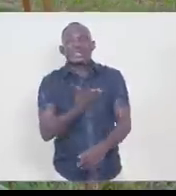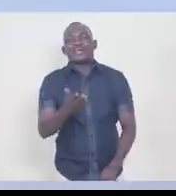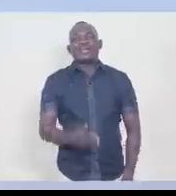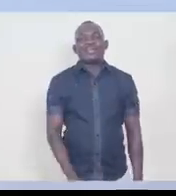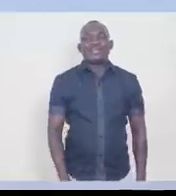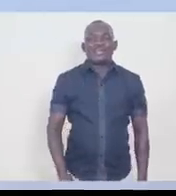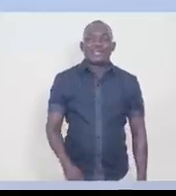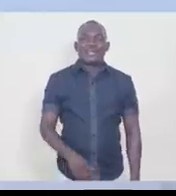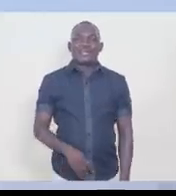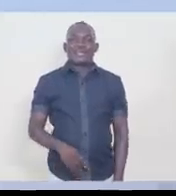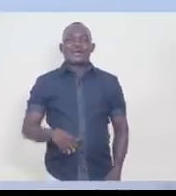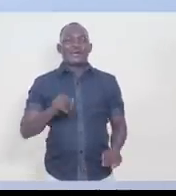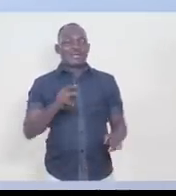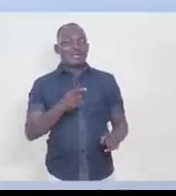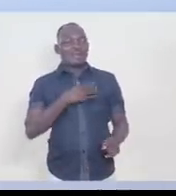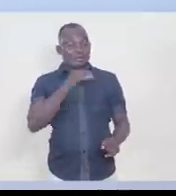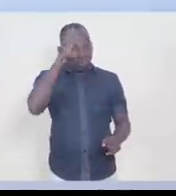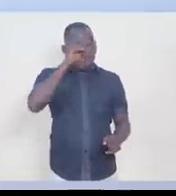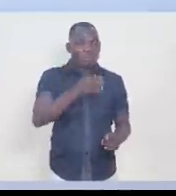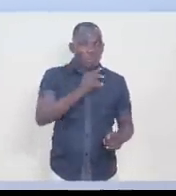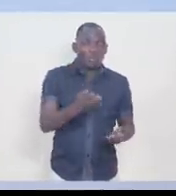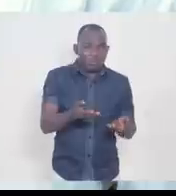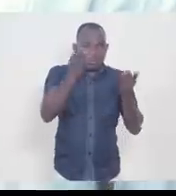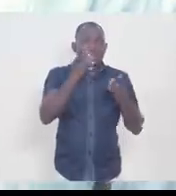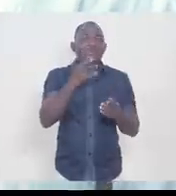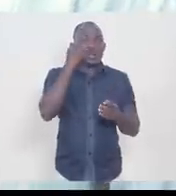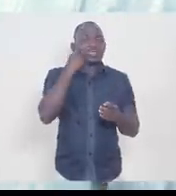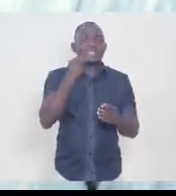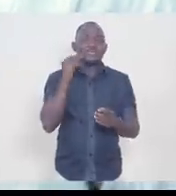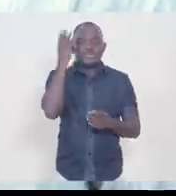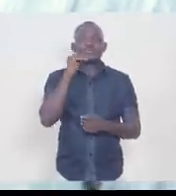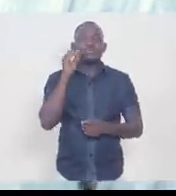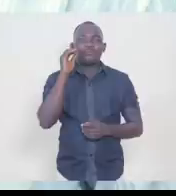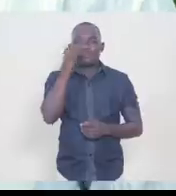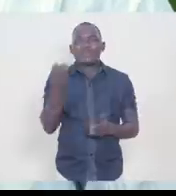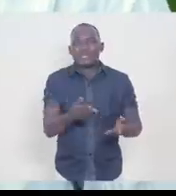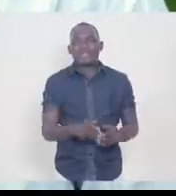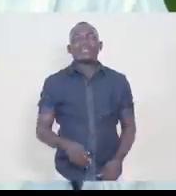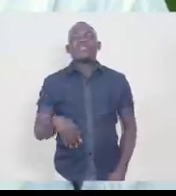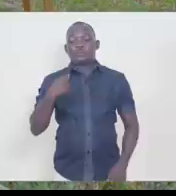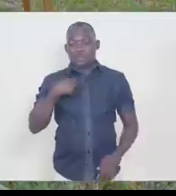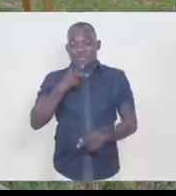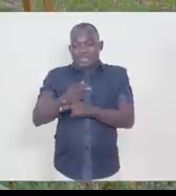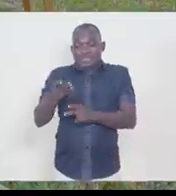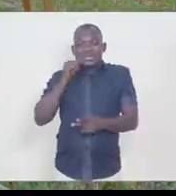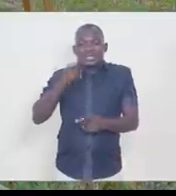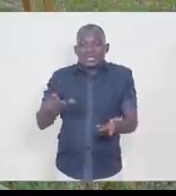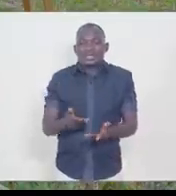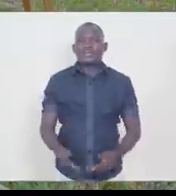You see? Look. So David was right when he said there was a flower here. Yes. See how well we've, you know, kept her. Yes.